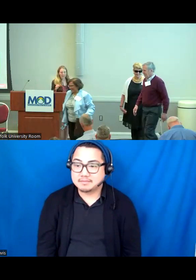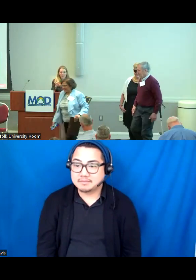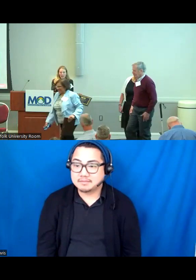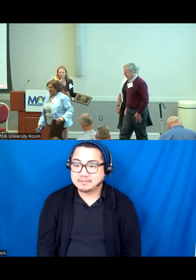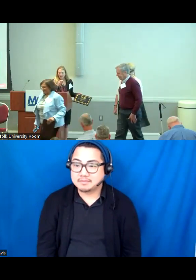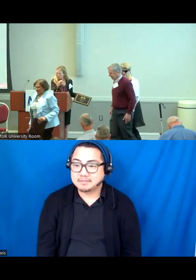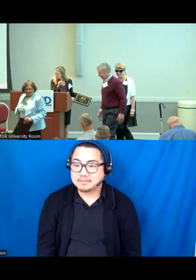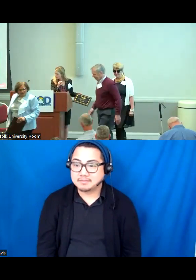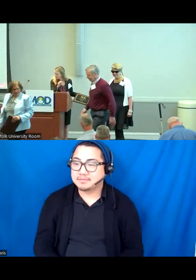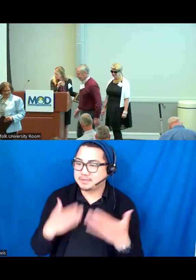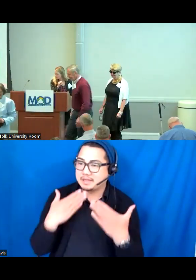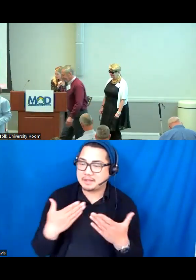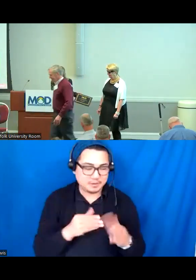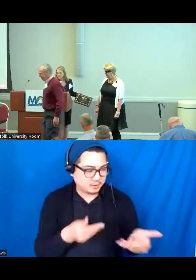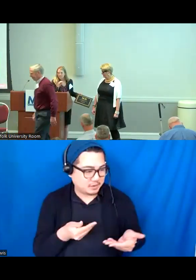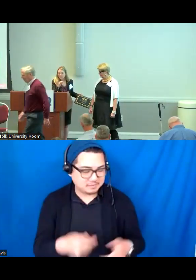Thank you.